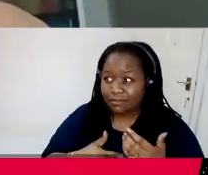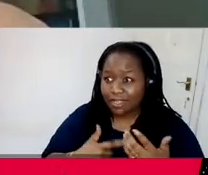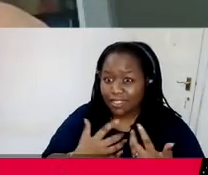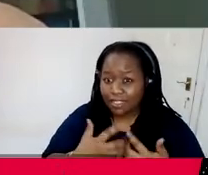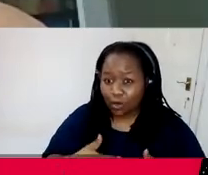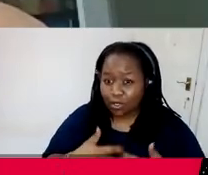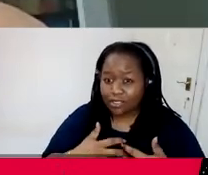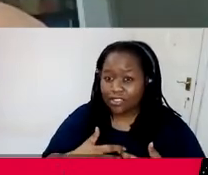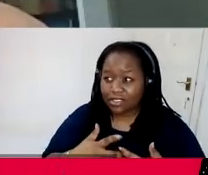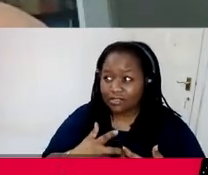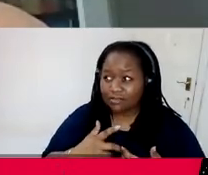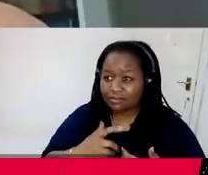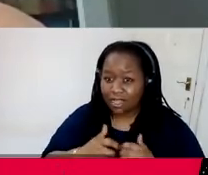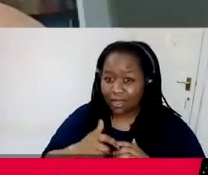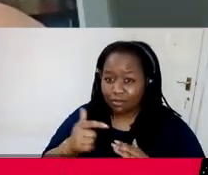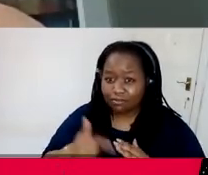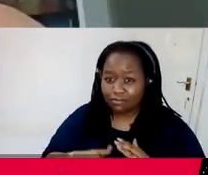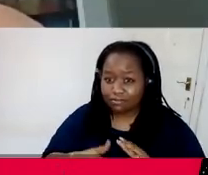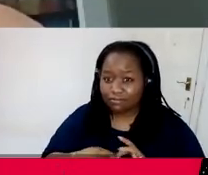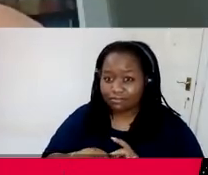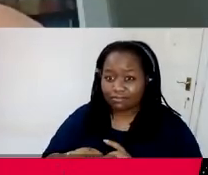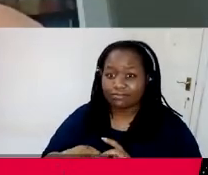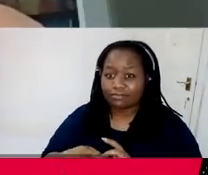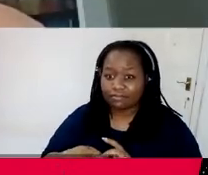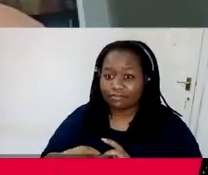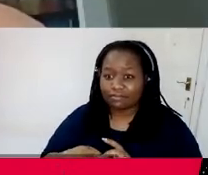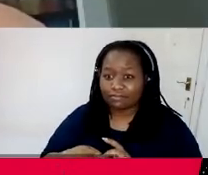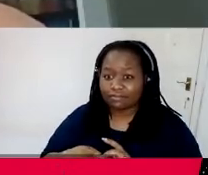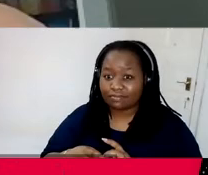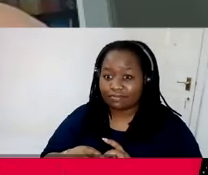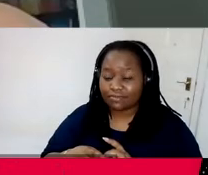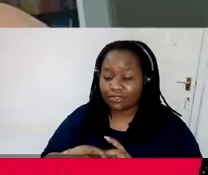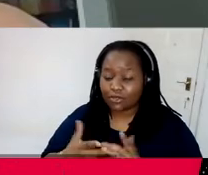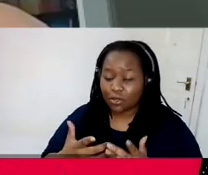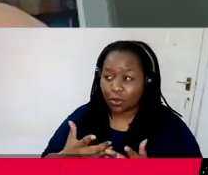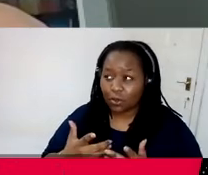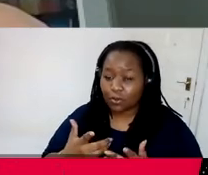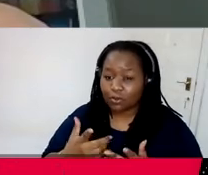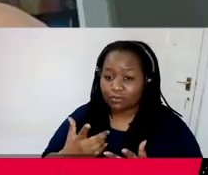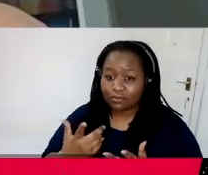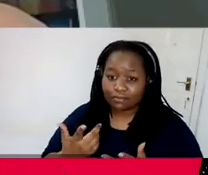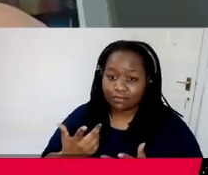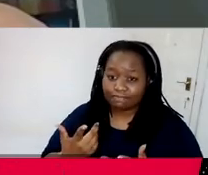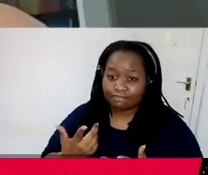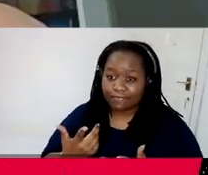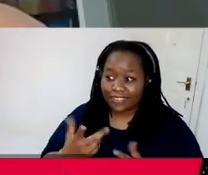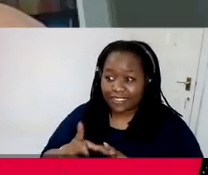very difficult in terms of calling to account, but it also presents an opportunity.